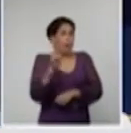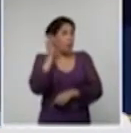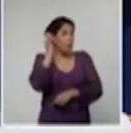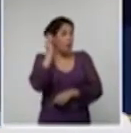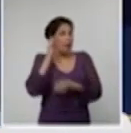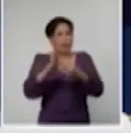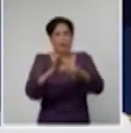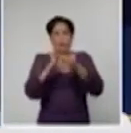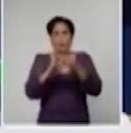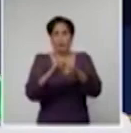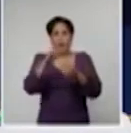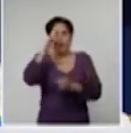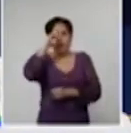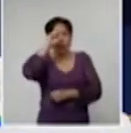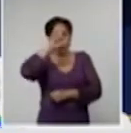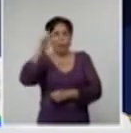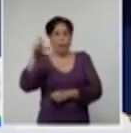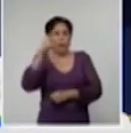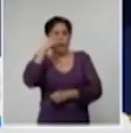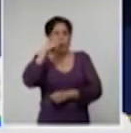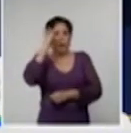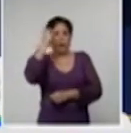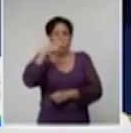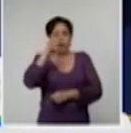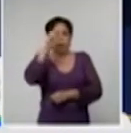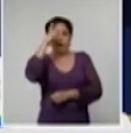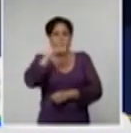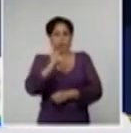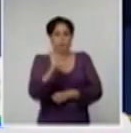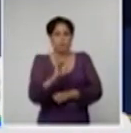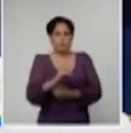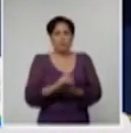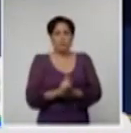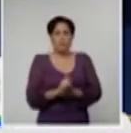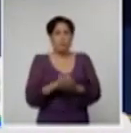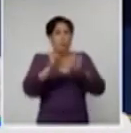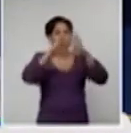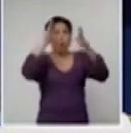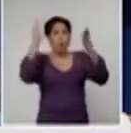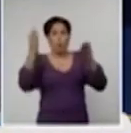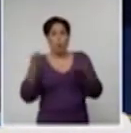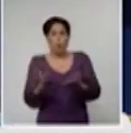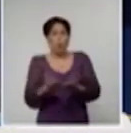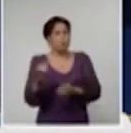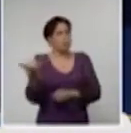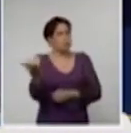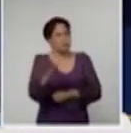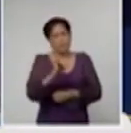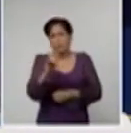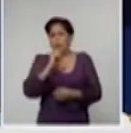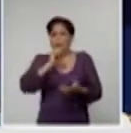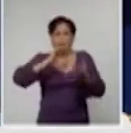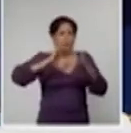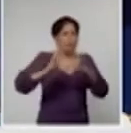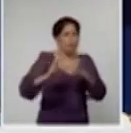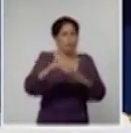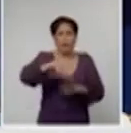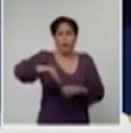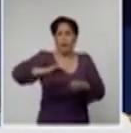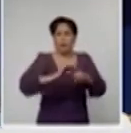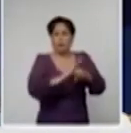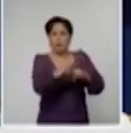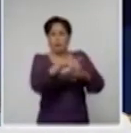all active cases, there is 1 patient who is in critical condition at the Dr. Luis Diaz Soto